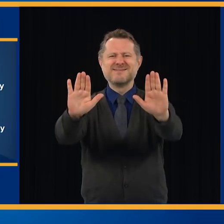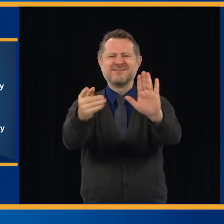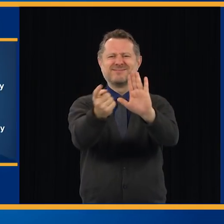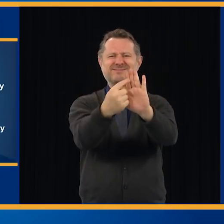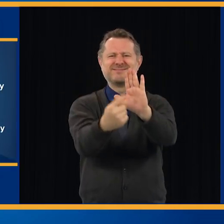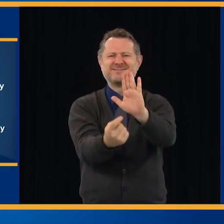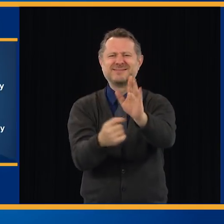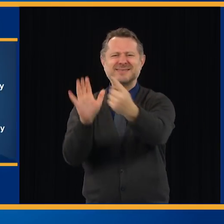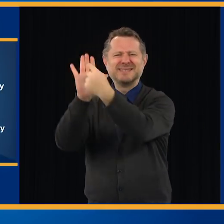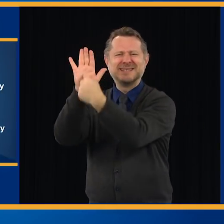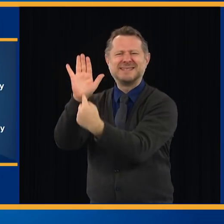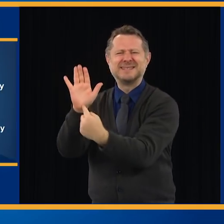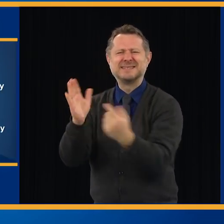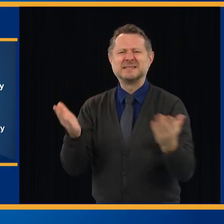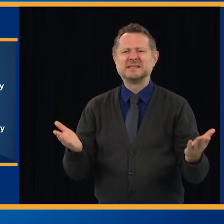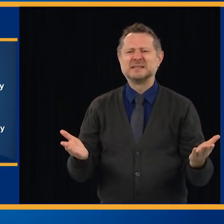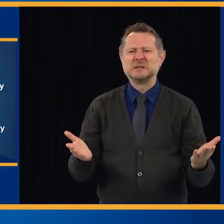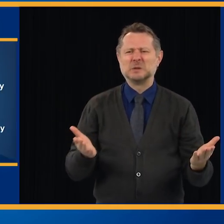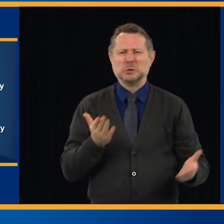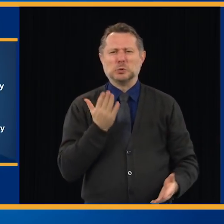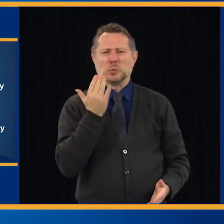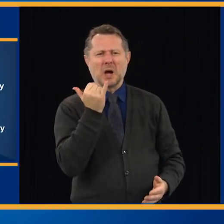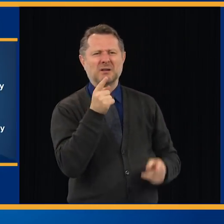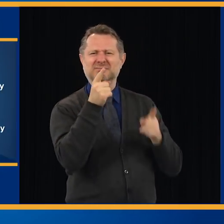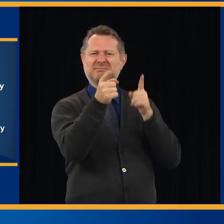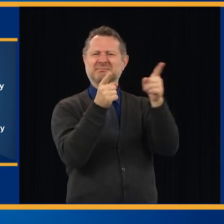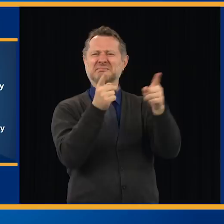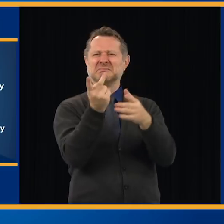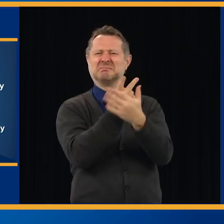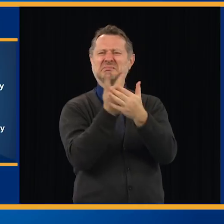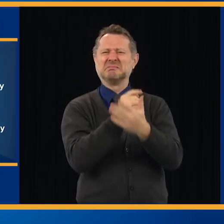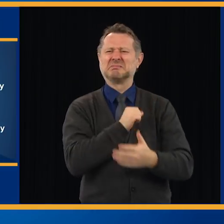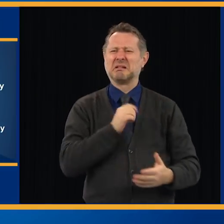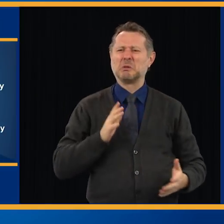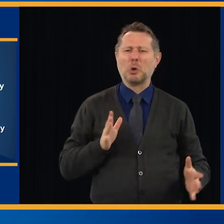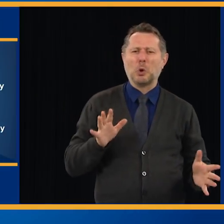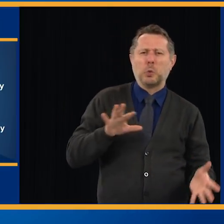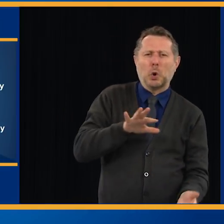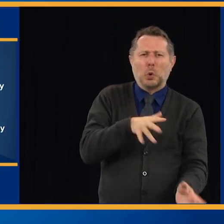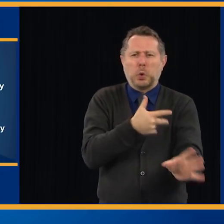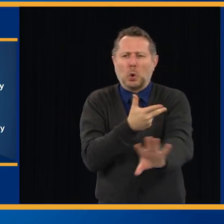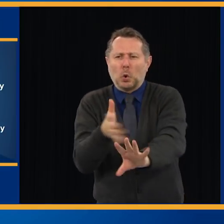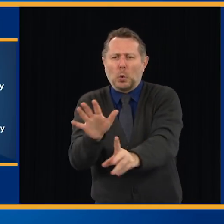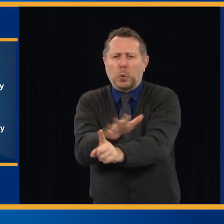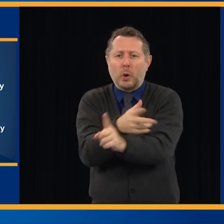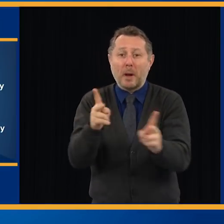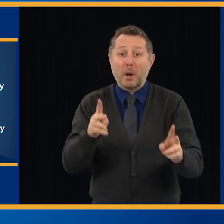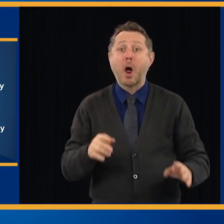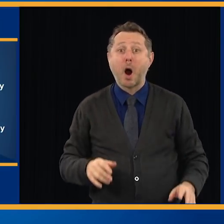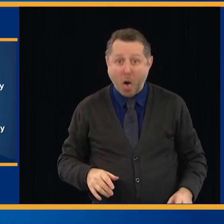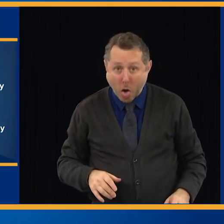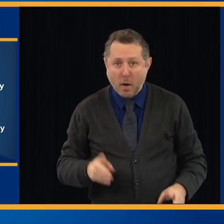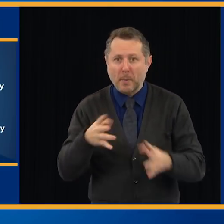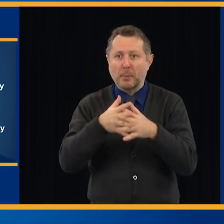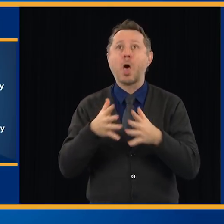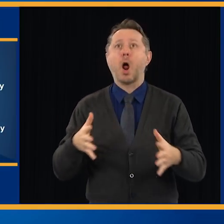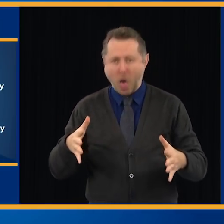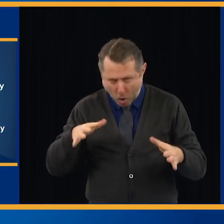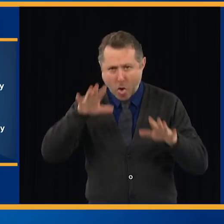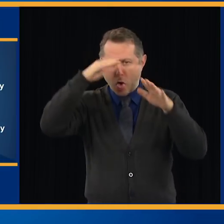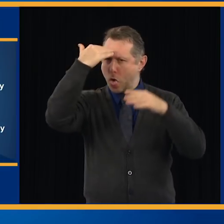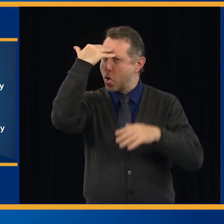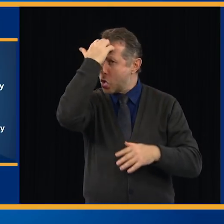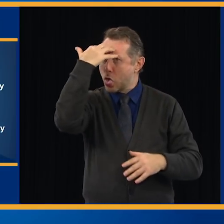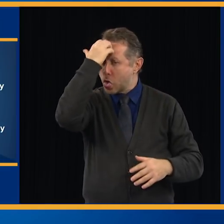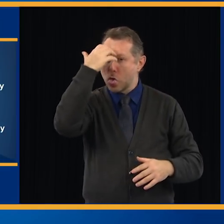play the American people and assume they're stupid? They are not. And they can add. And they